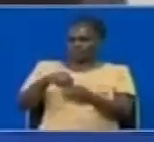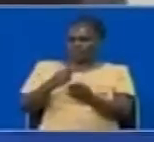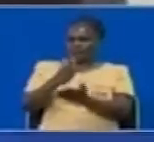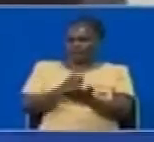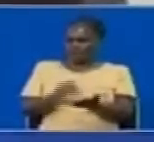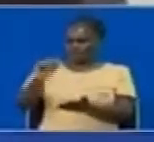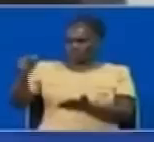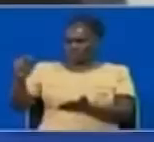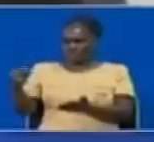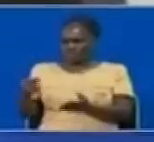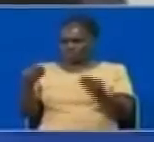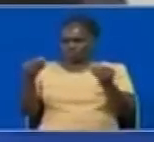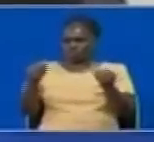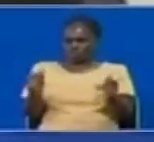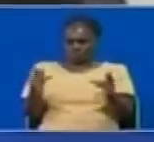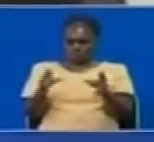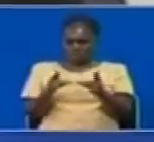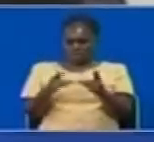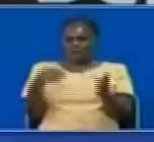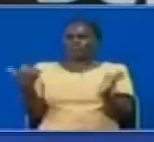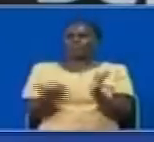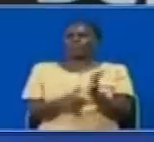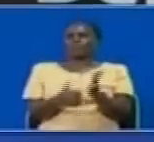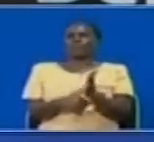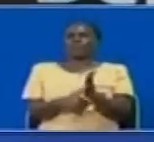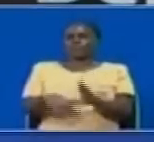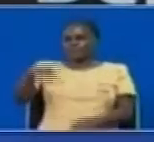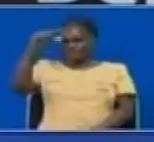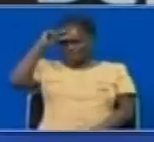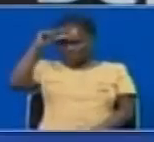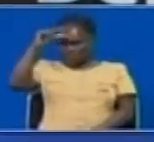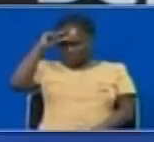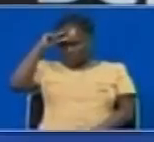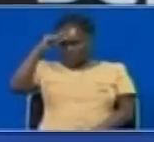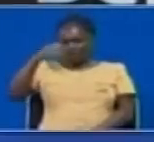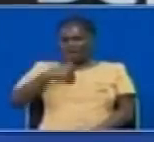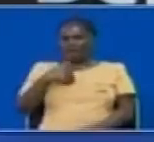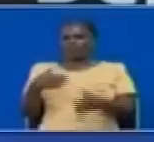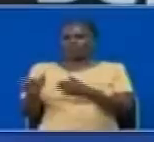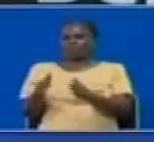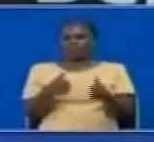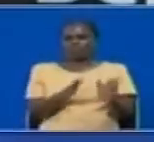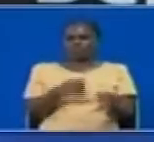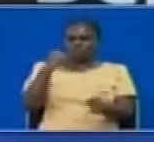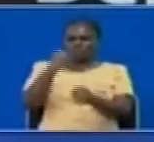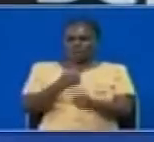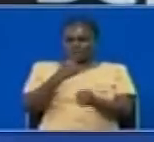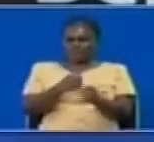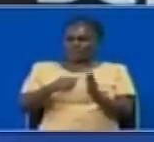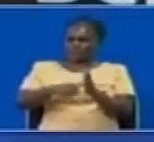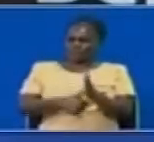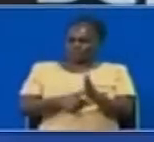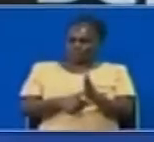in tackling cyber issues over the year. The government has a challenge, although it's working very hard on this item, to